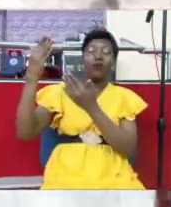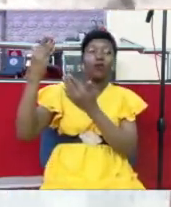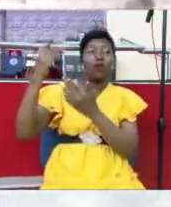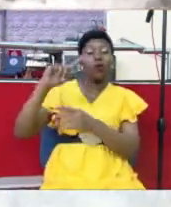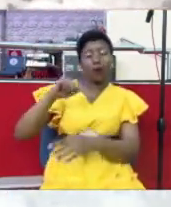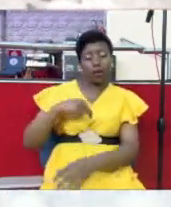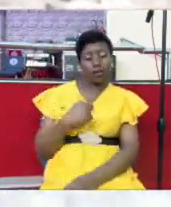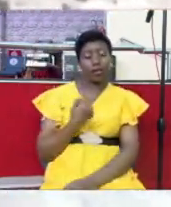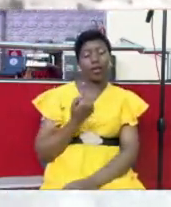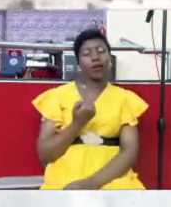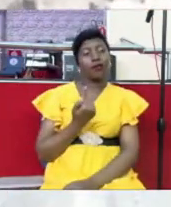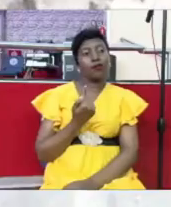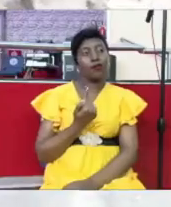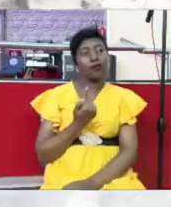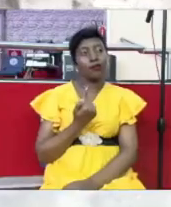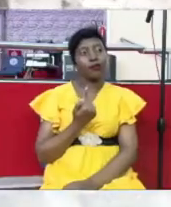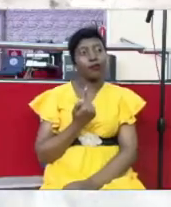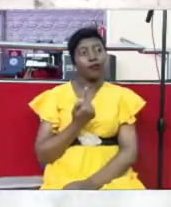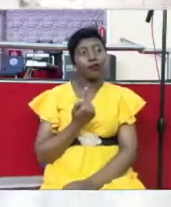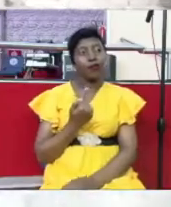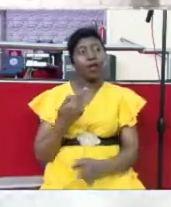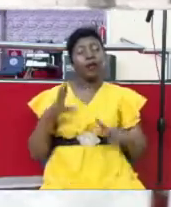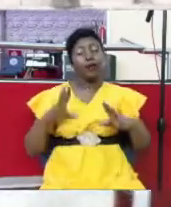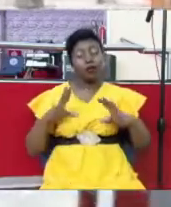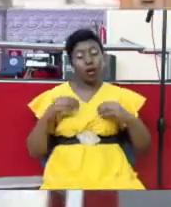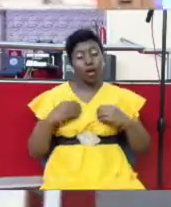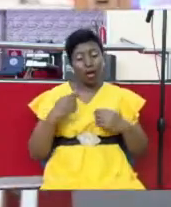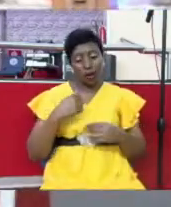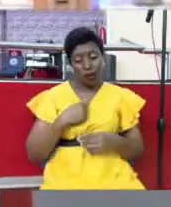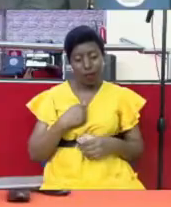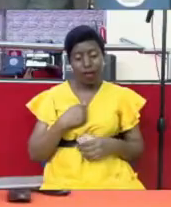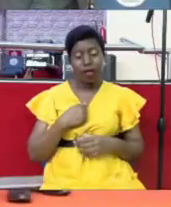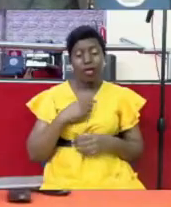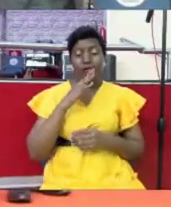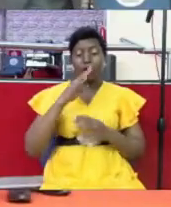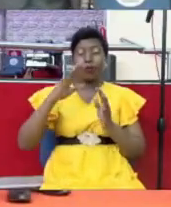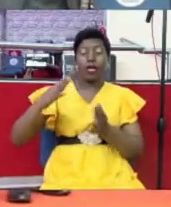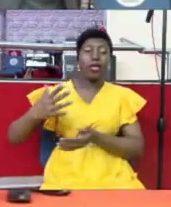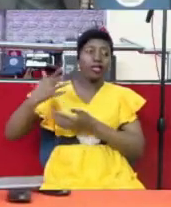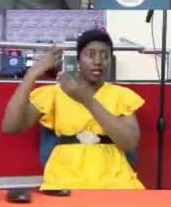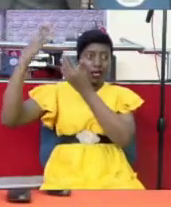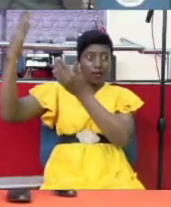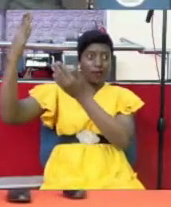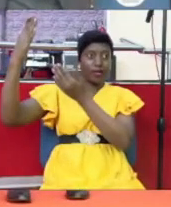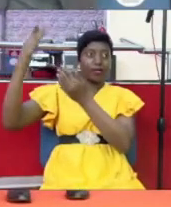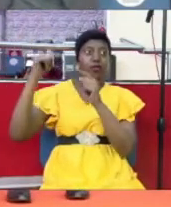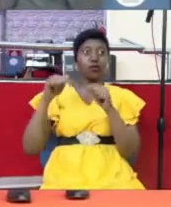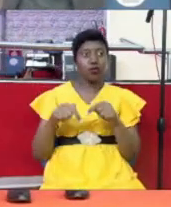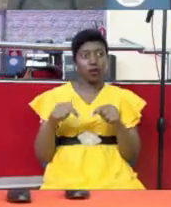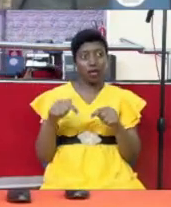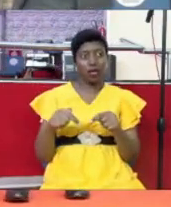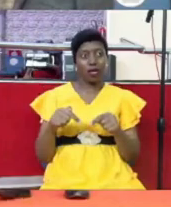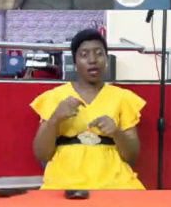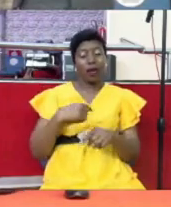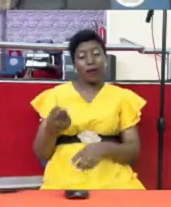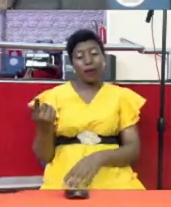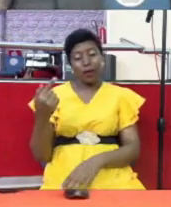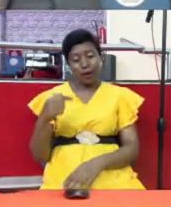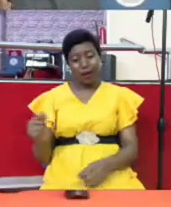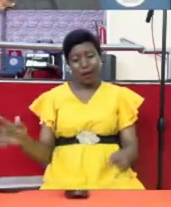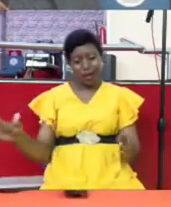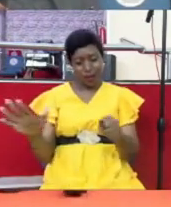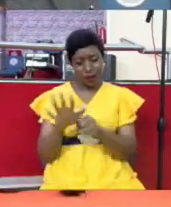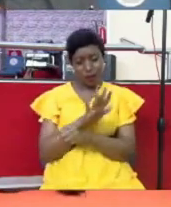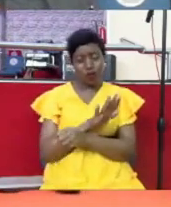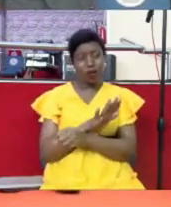Nimekuja kujitoa mimi mwenyewe. Allow me to be the sacrifice today. Mimi nikiwa kama dhabihu leo. I am coming in totality. All that I